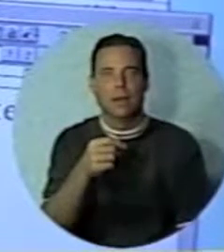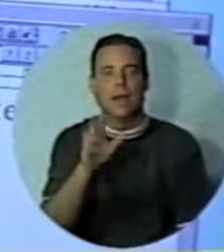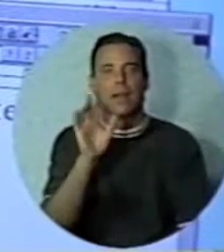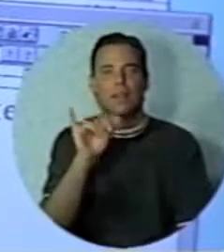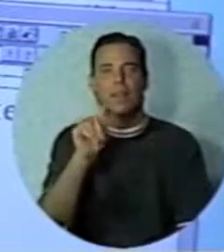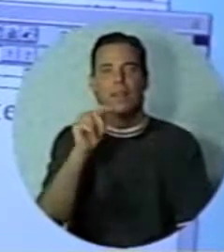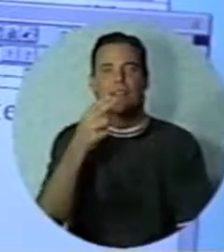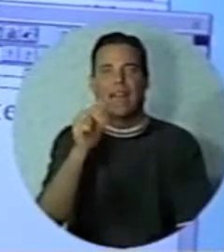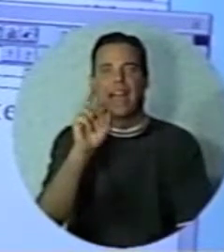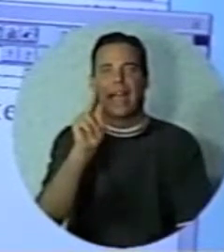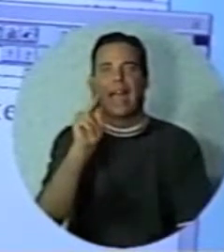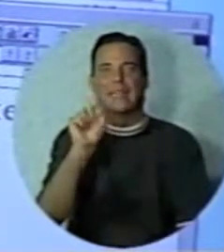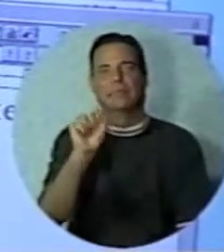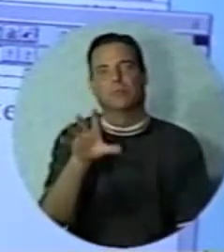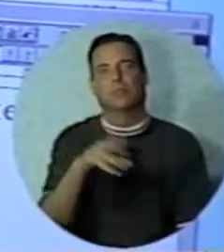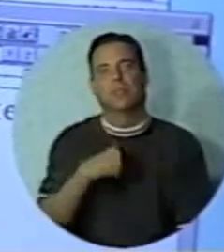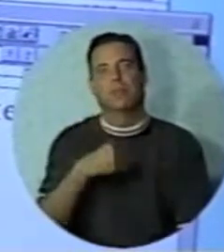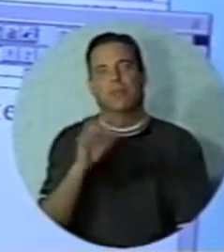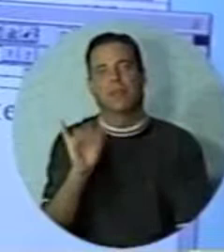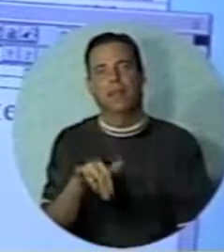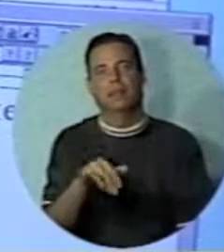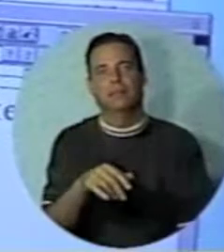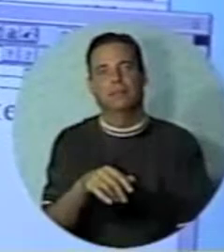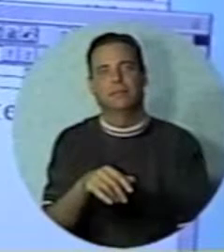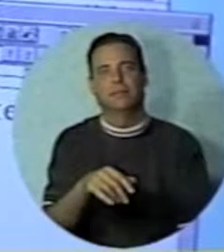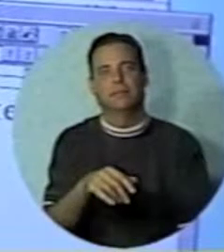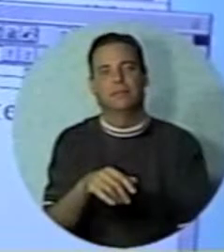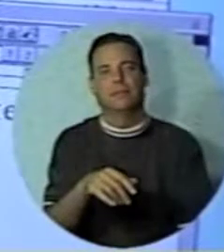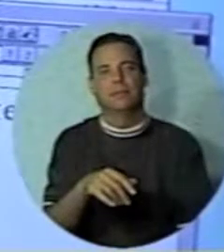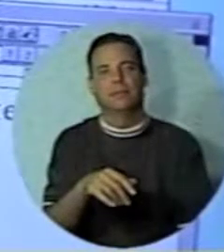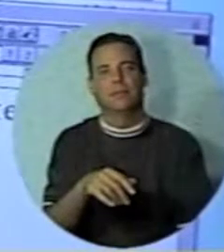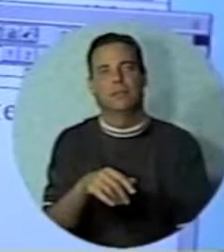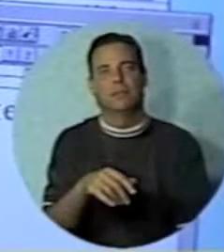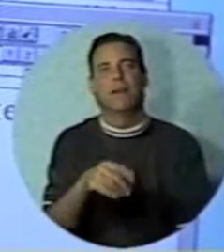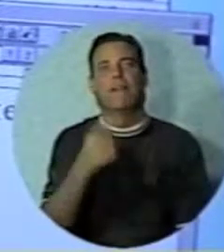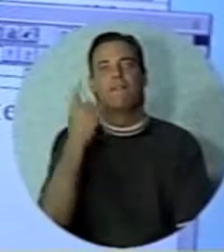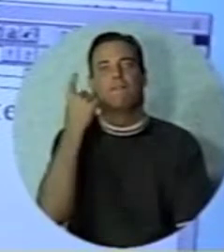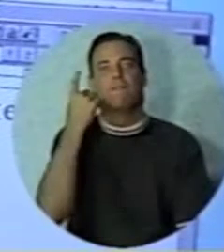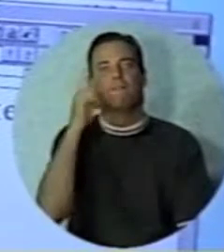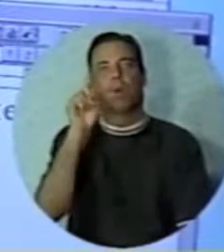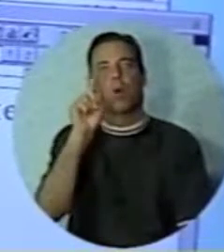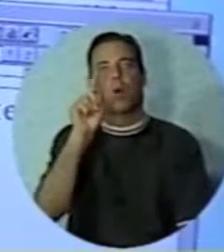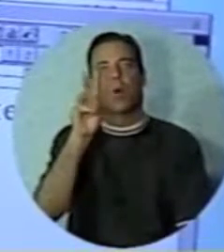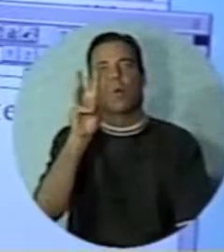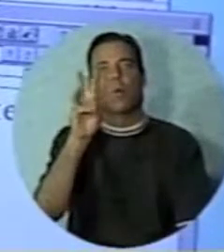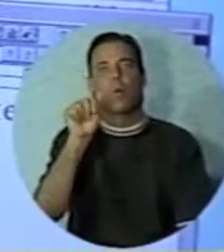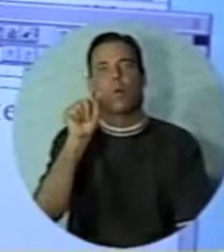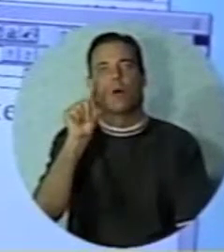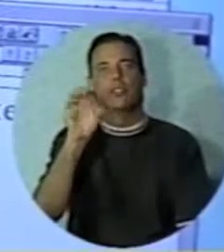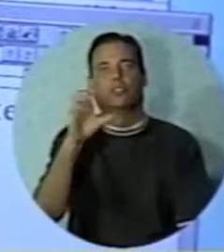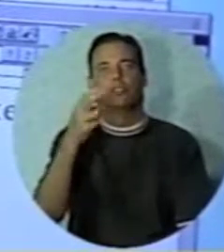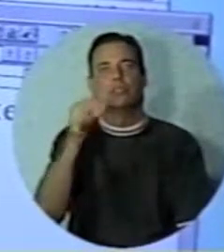There's thanks. We could live with that. Thanks at the end. Thanks for watching.